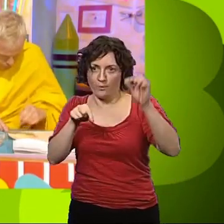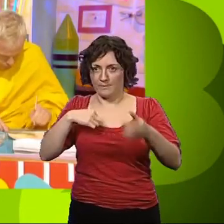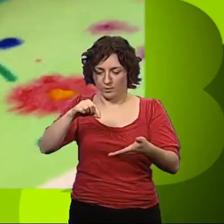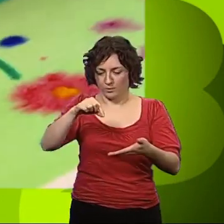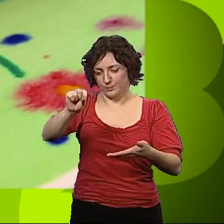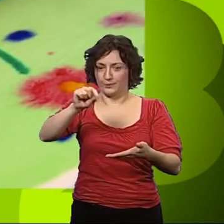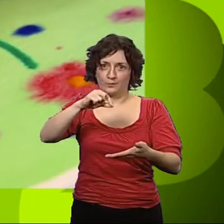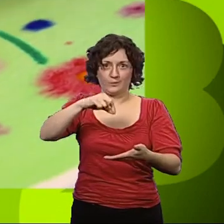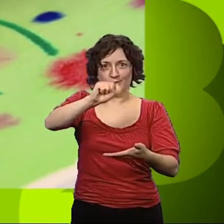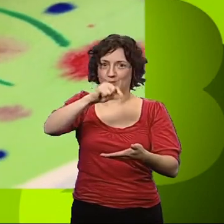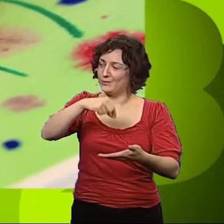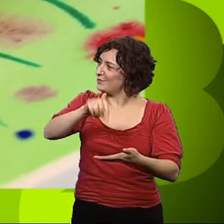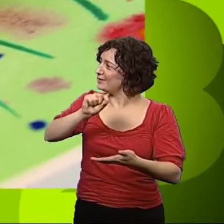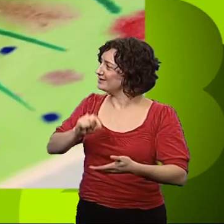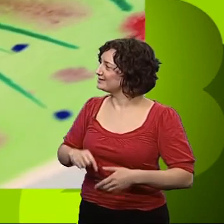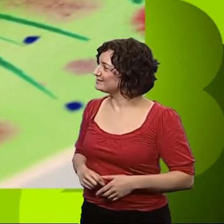stalks on there.